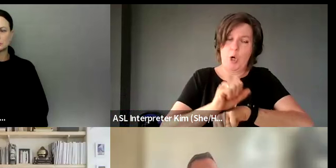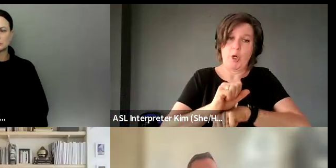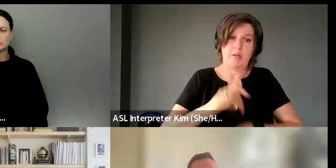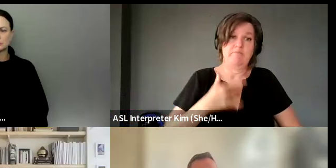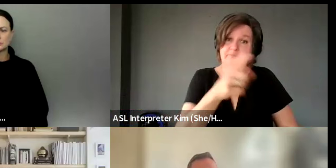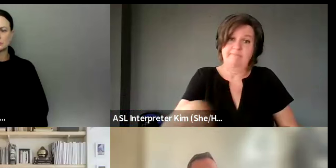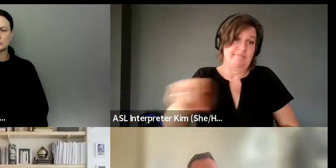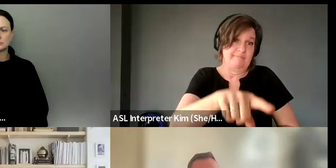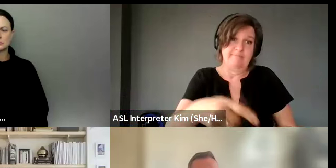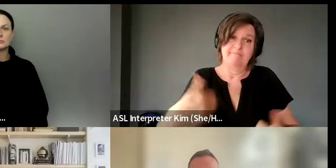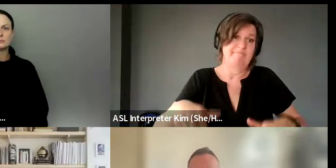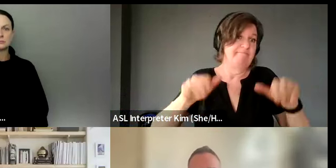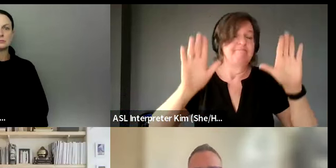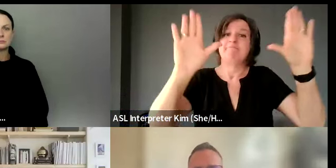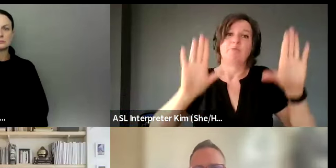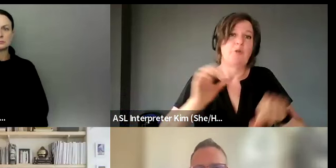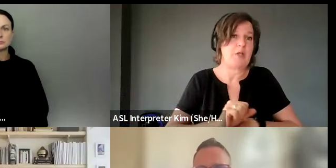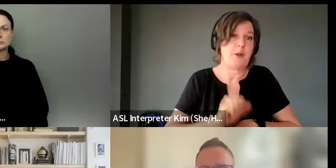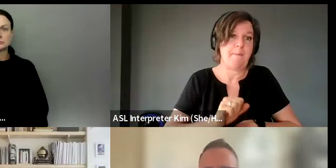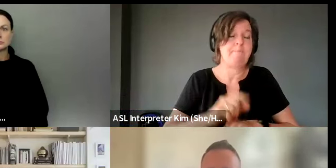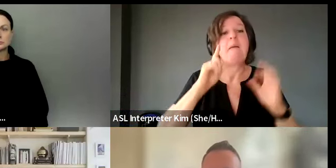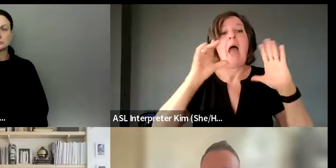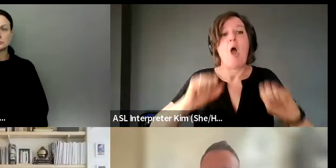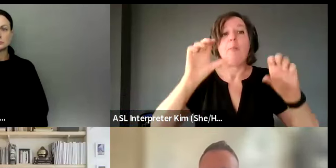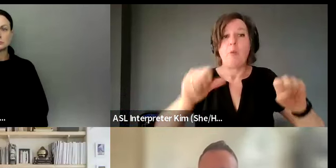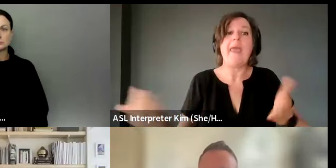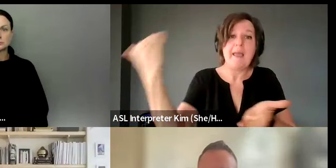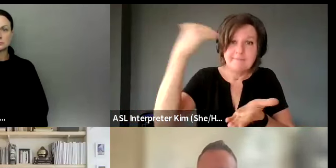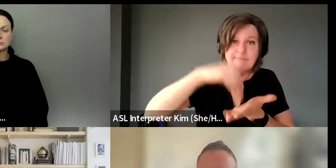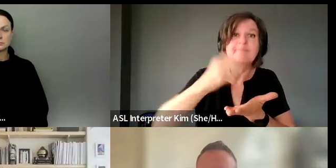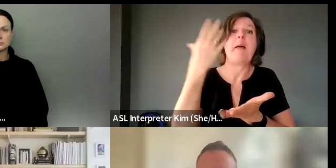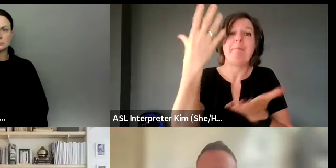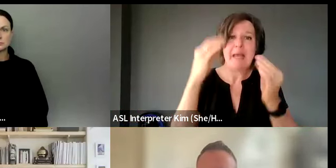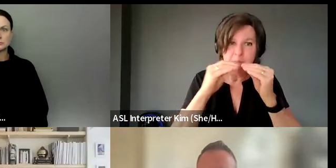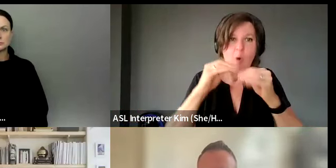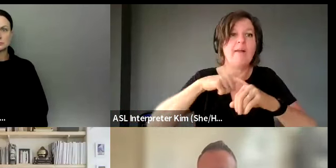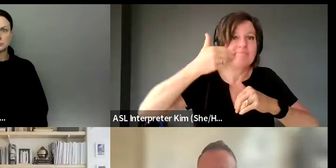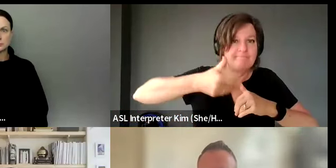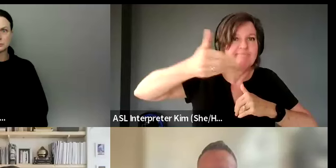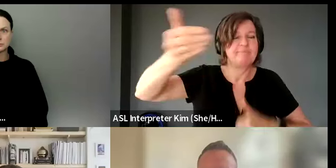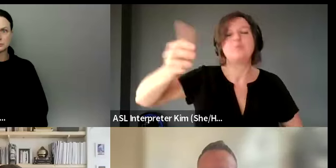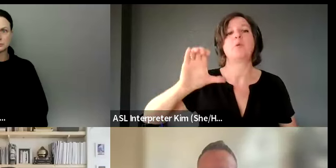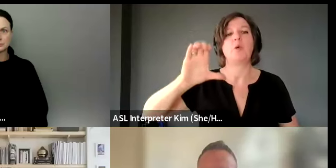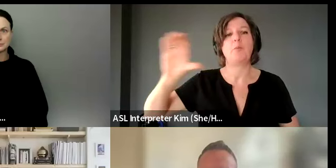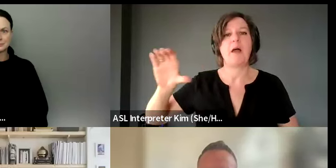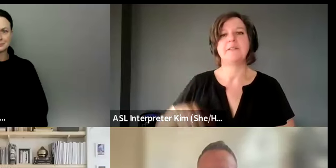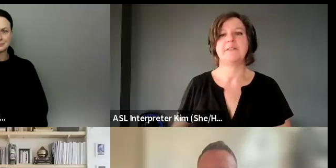all did a really great job, and I hope we can do this many more KubeCons.